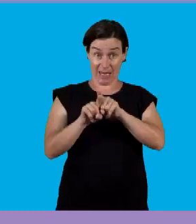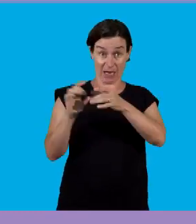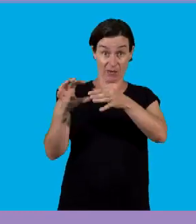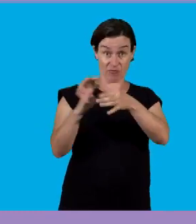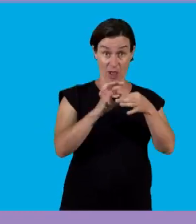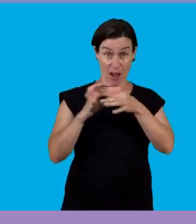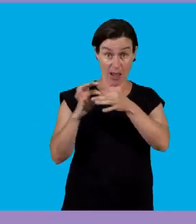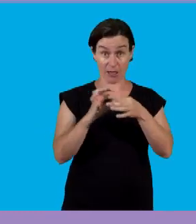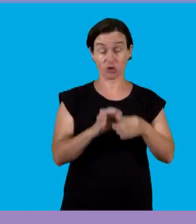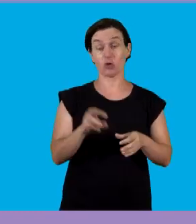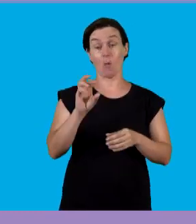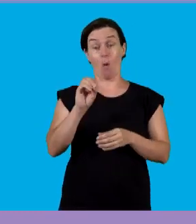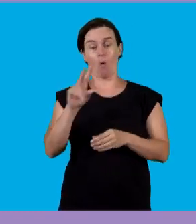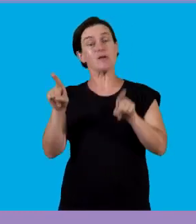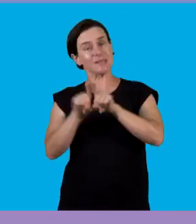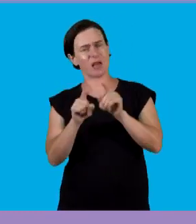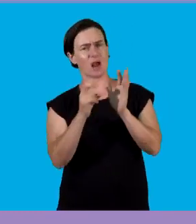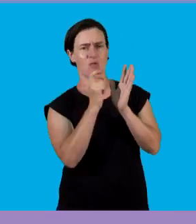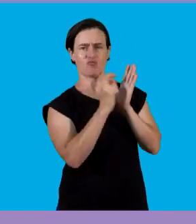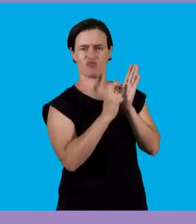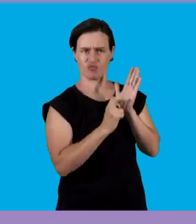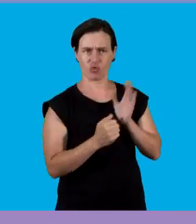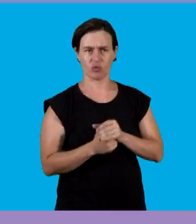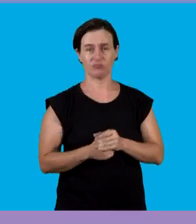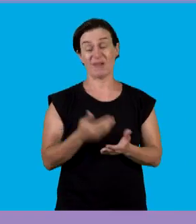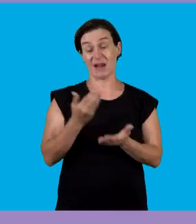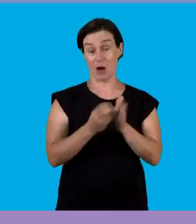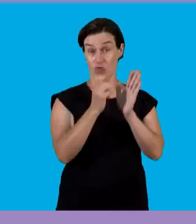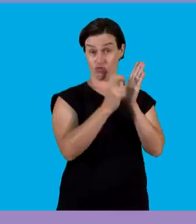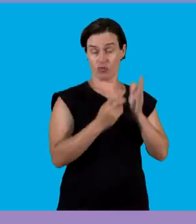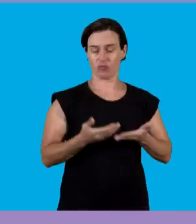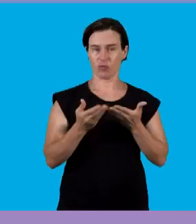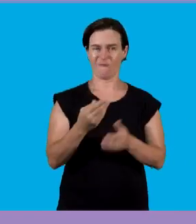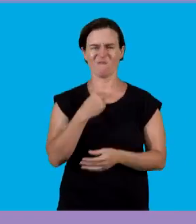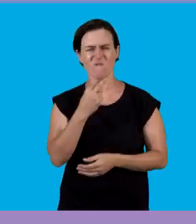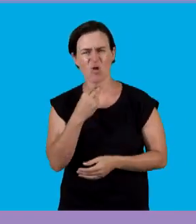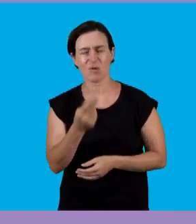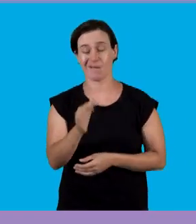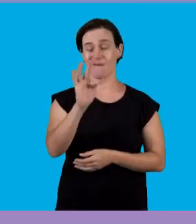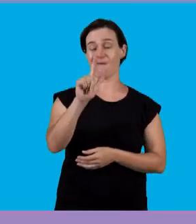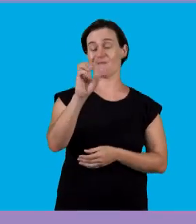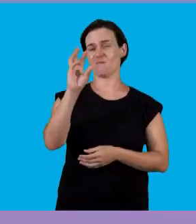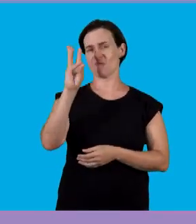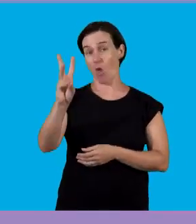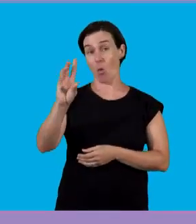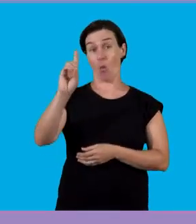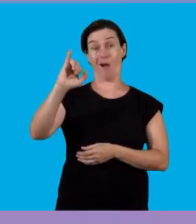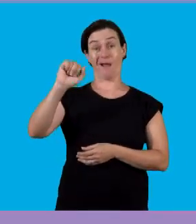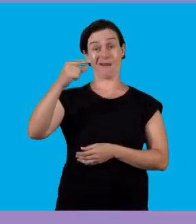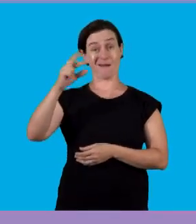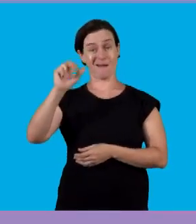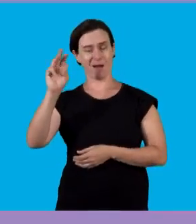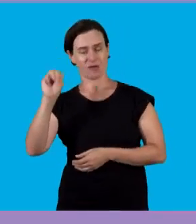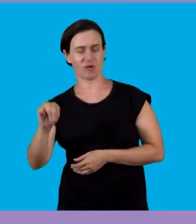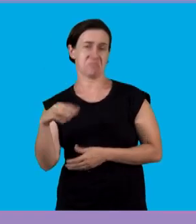relationship or rule presented. These rules would be presented verbally, in a flow diagram,